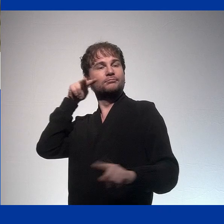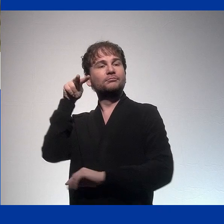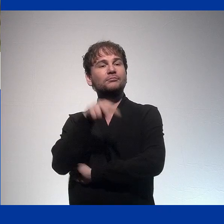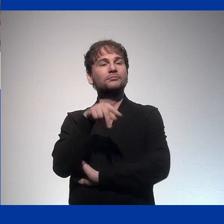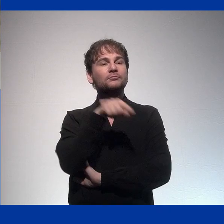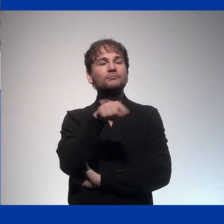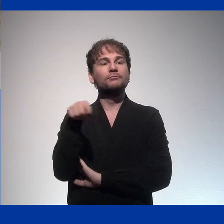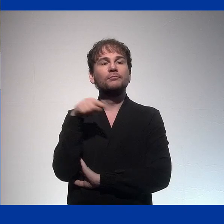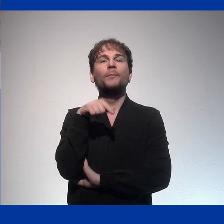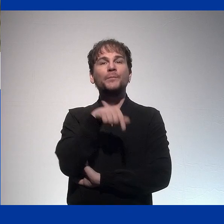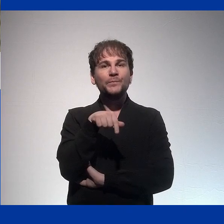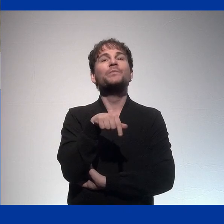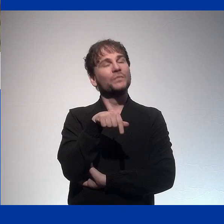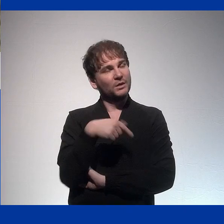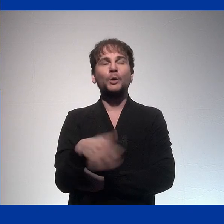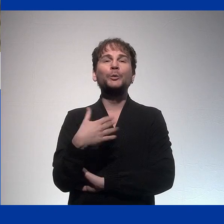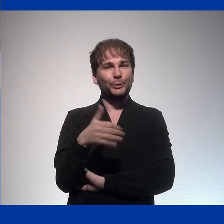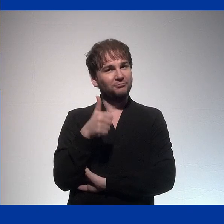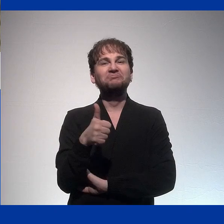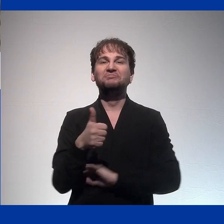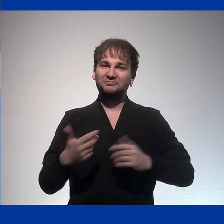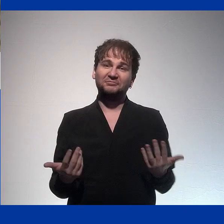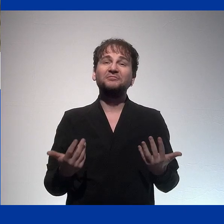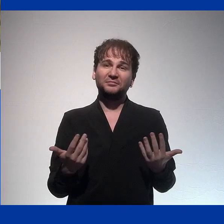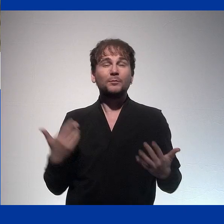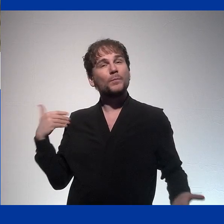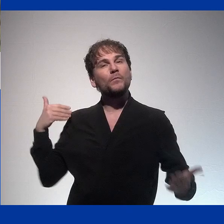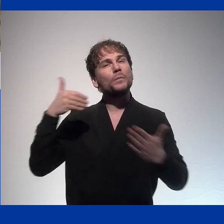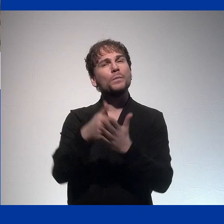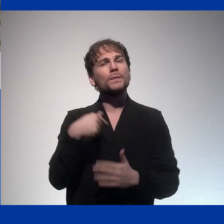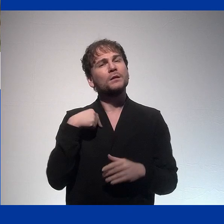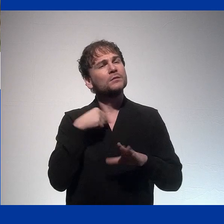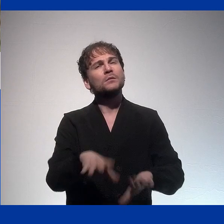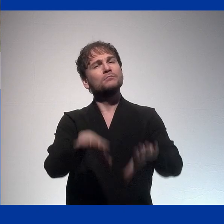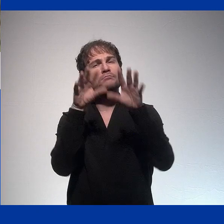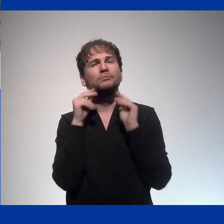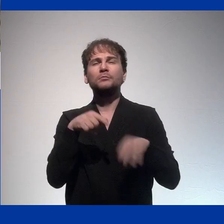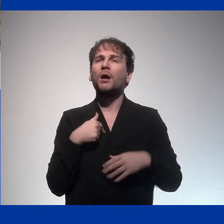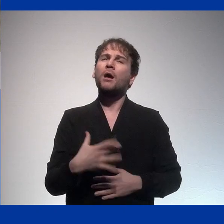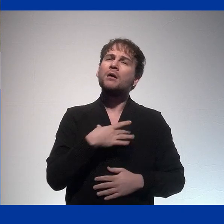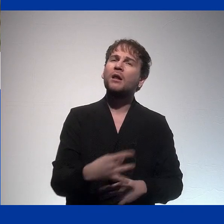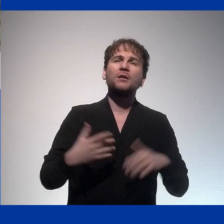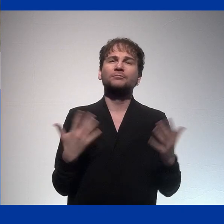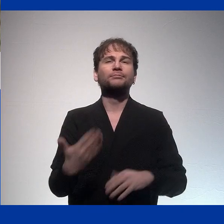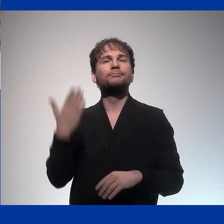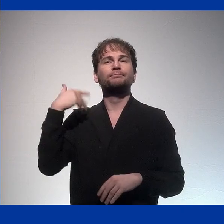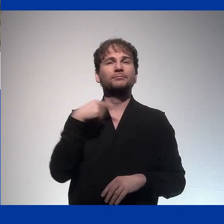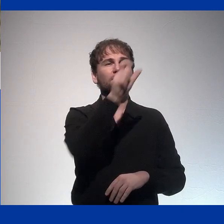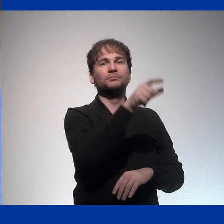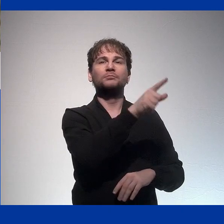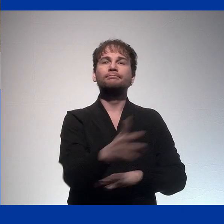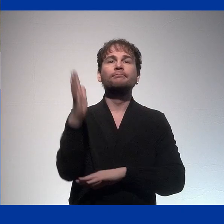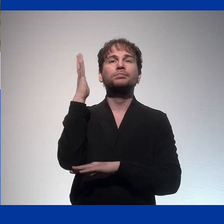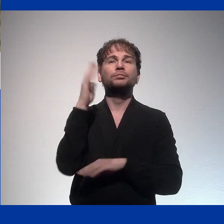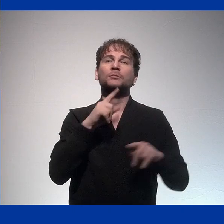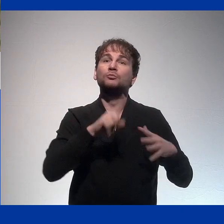beginning that we should not ask ourselves what Bonn process can do for us, but what we can do for the Bonn process. And I really like